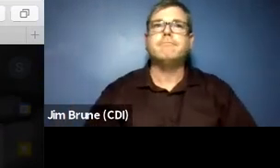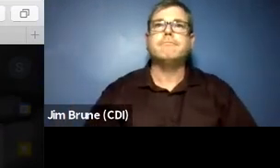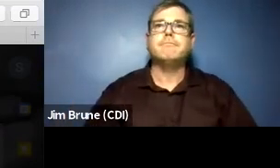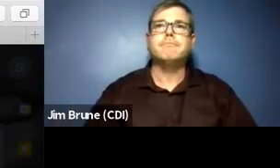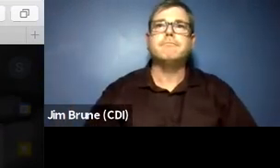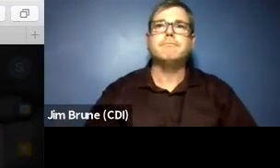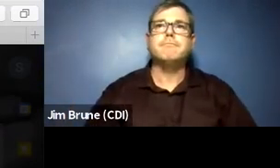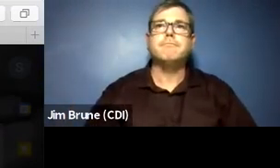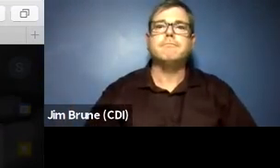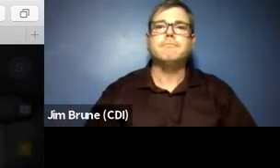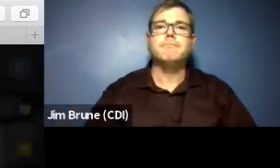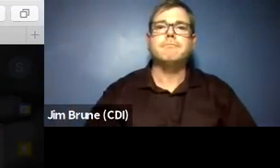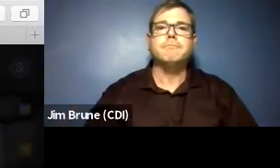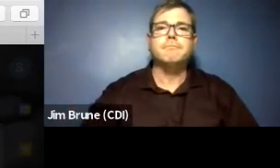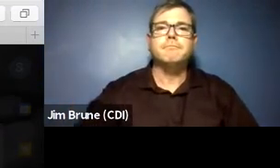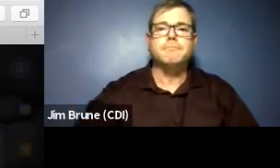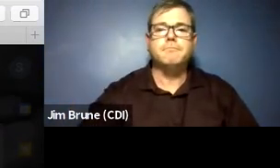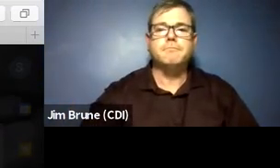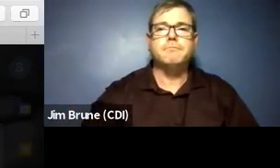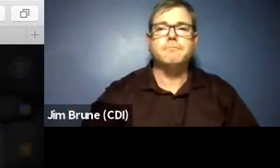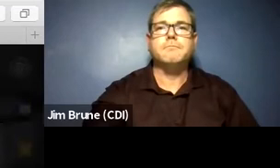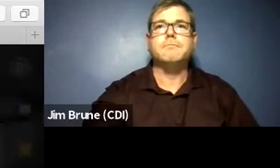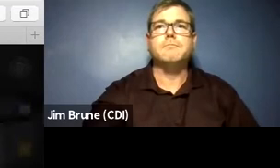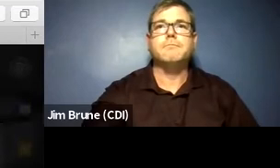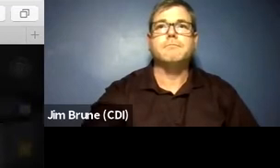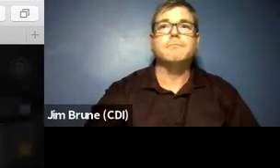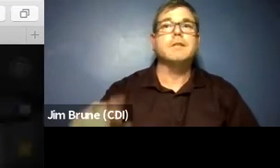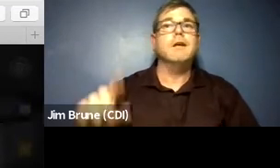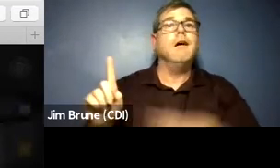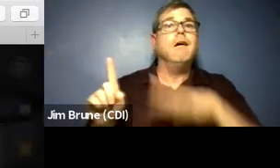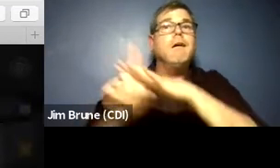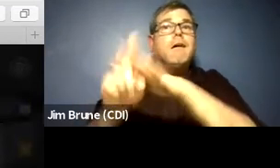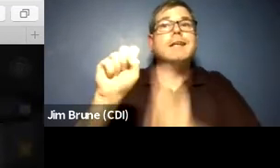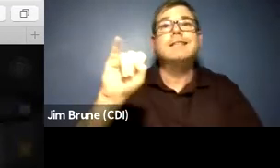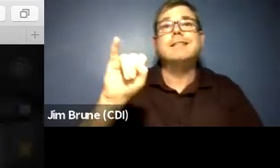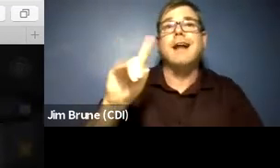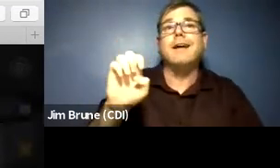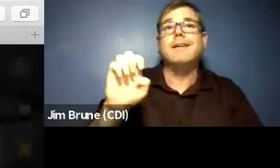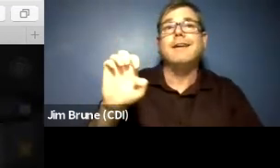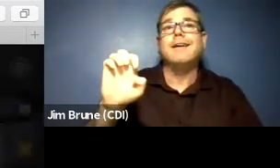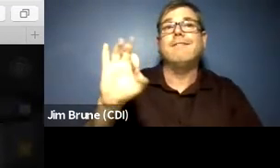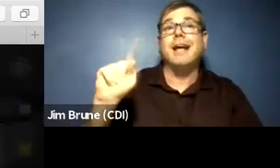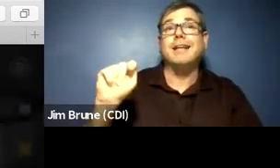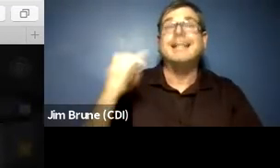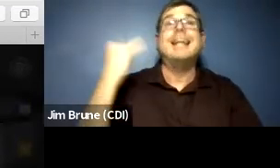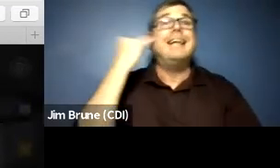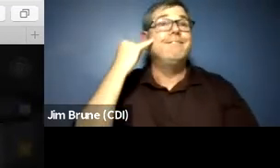Number two, the side effects last 1 or 2 days and are more common after the second